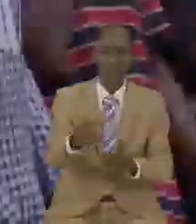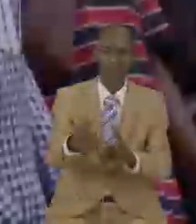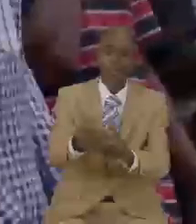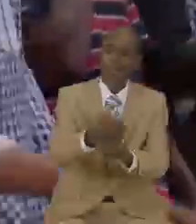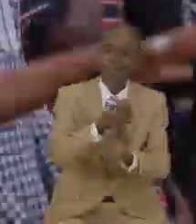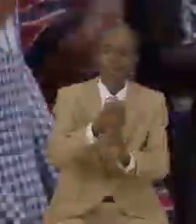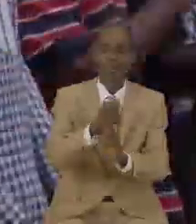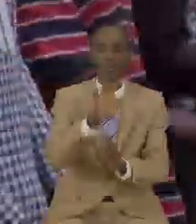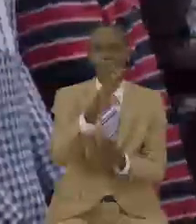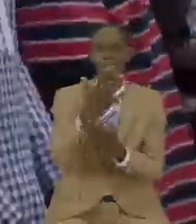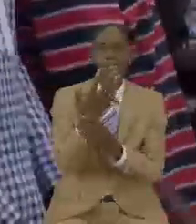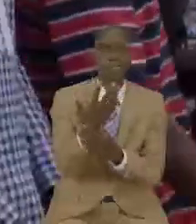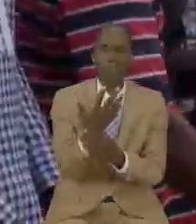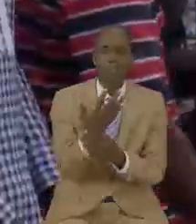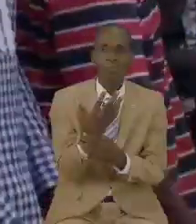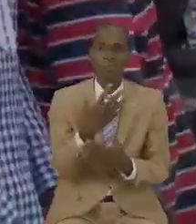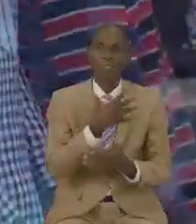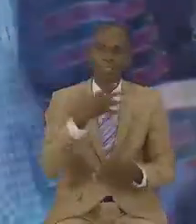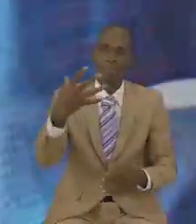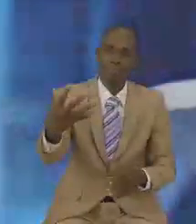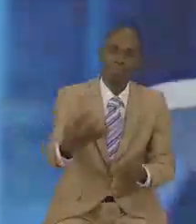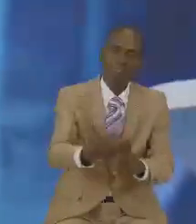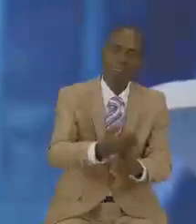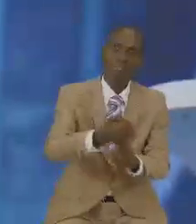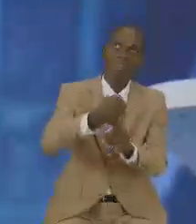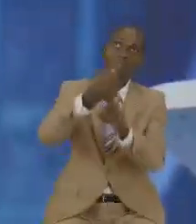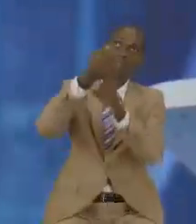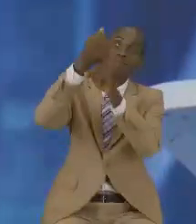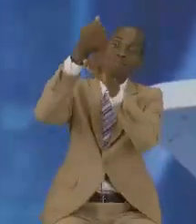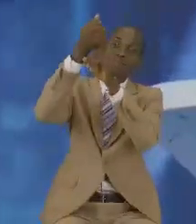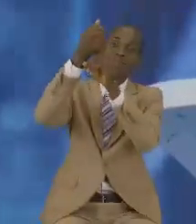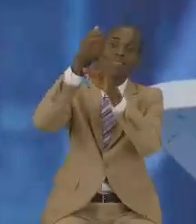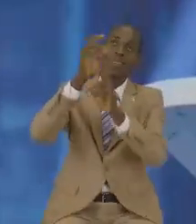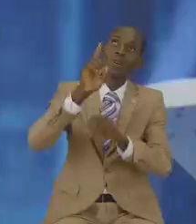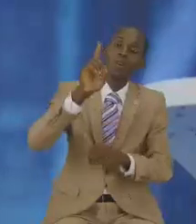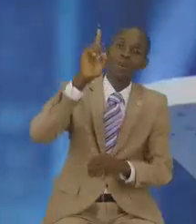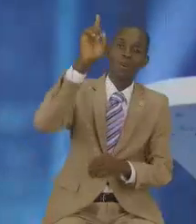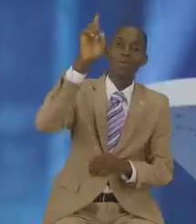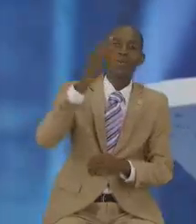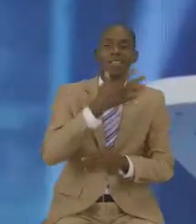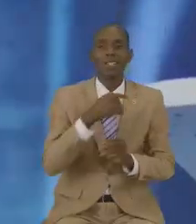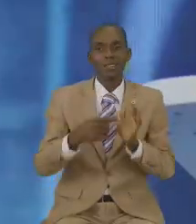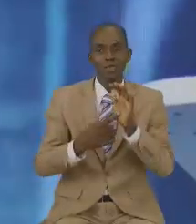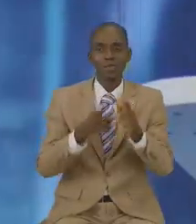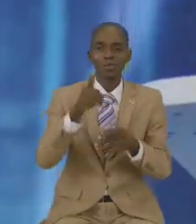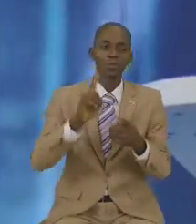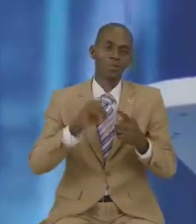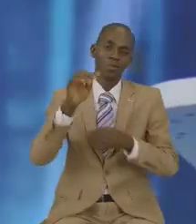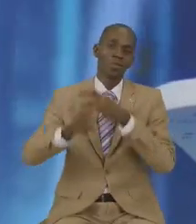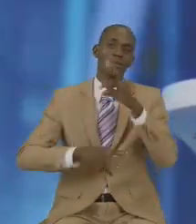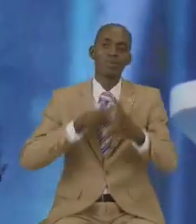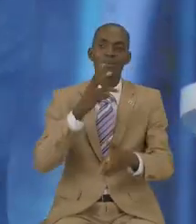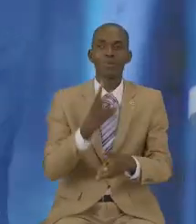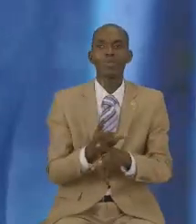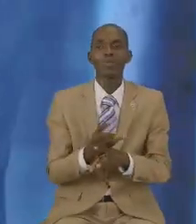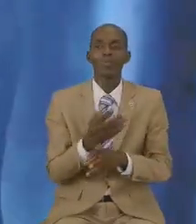hand. Pick you up. Lift you up. And show you to the world.